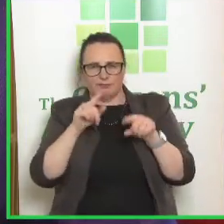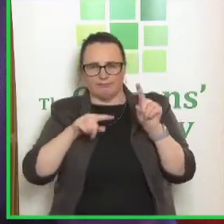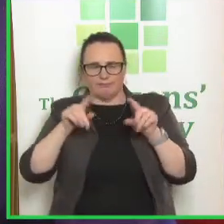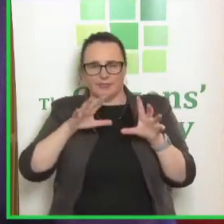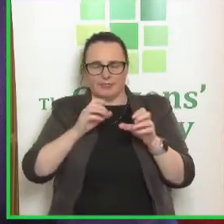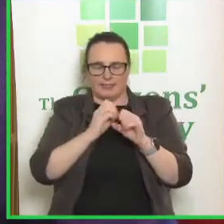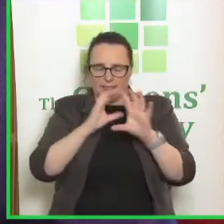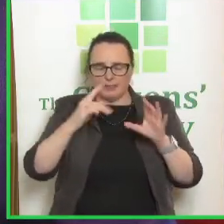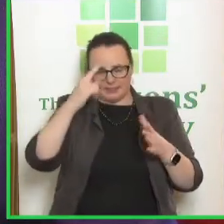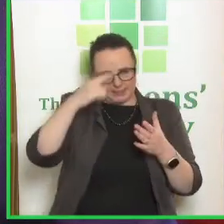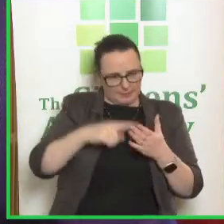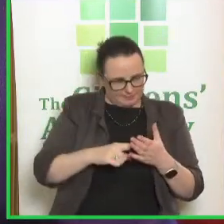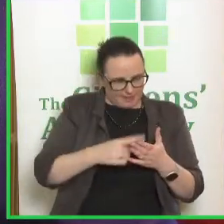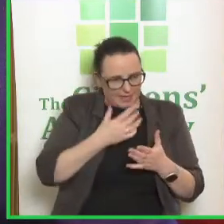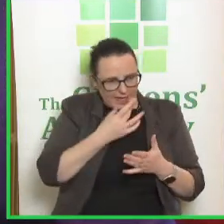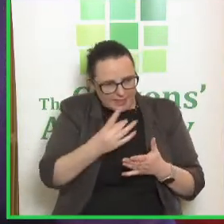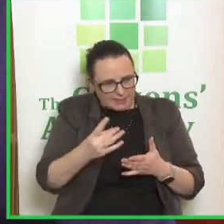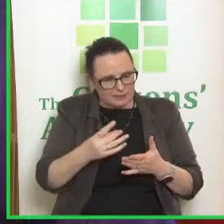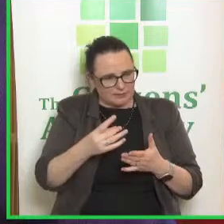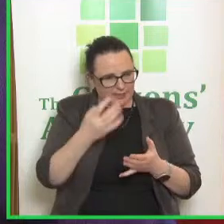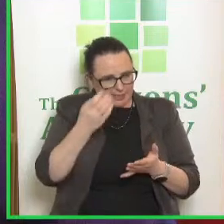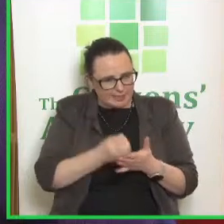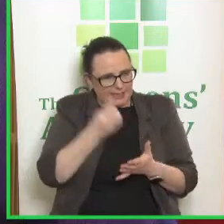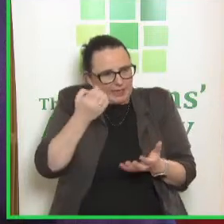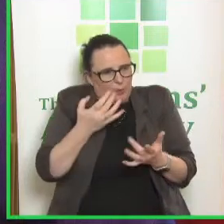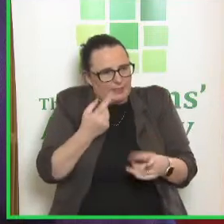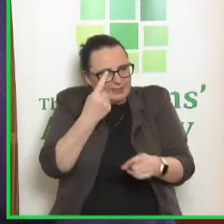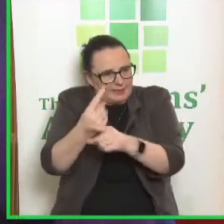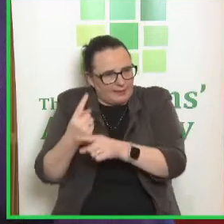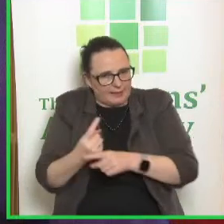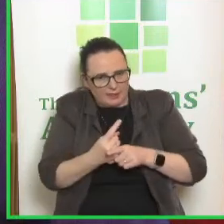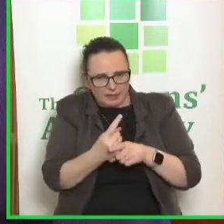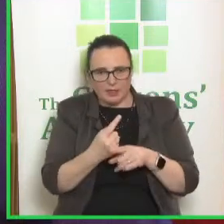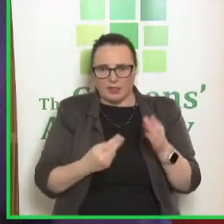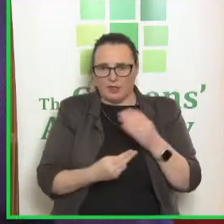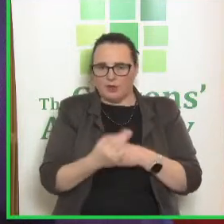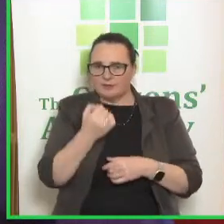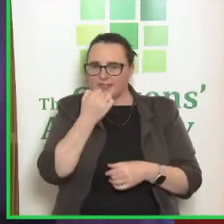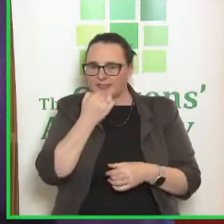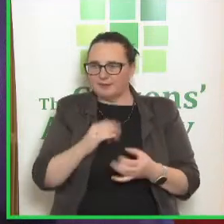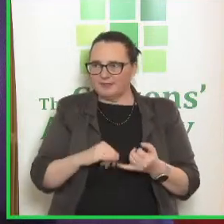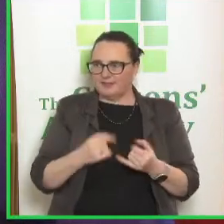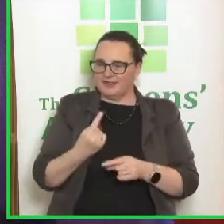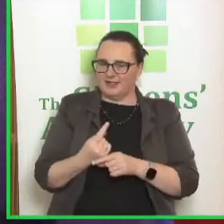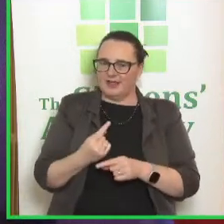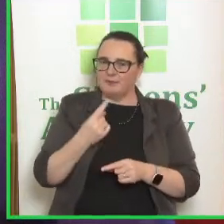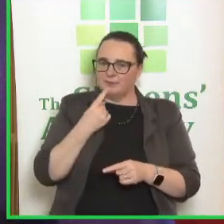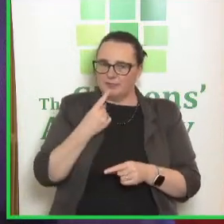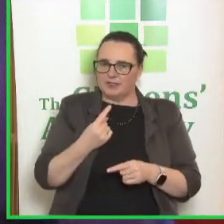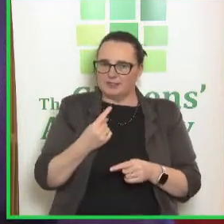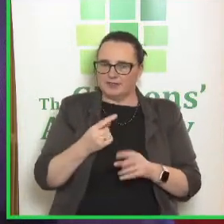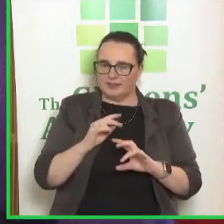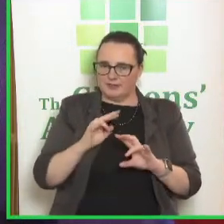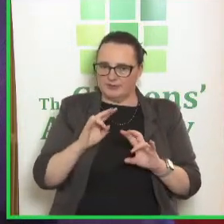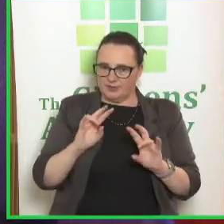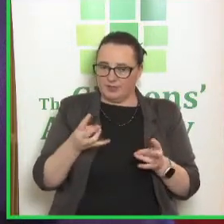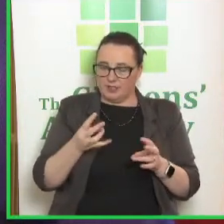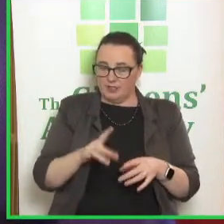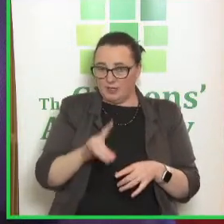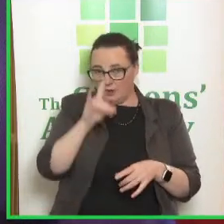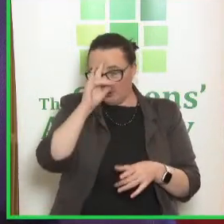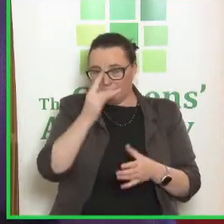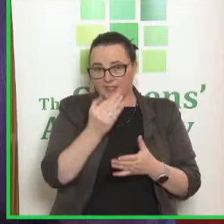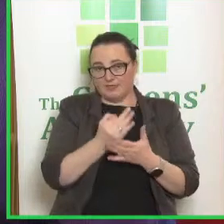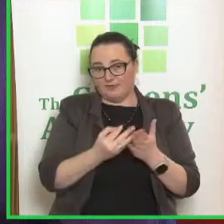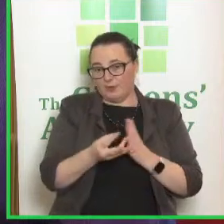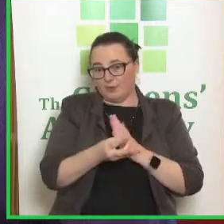an audit to be carried out. I want an update on that. Probably the members of the NOC are in the room. Very quickly, hopefully in the next couple of